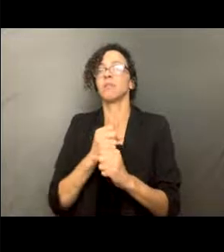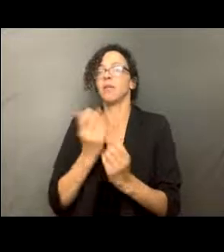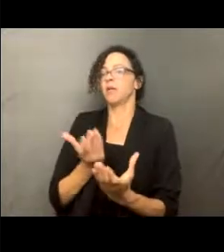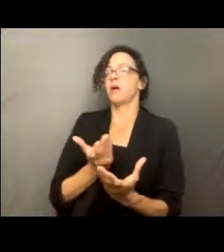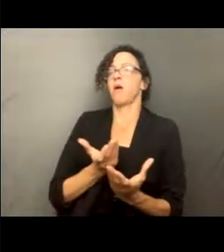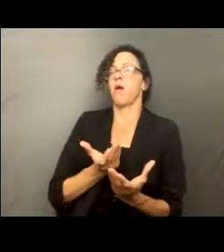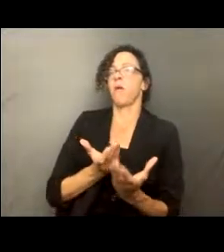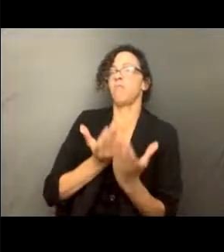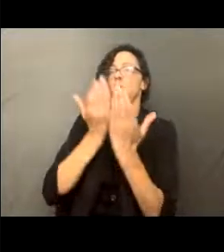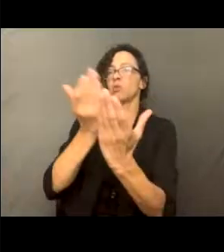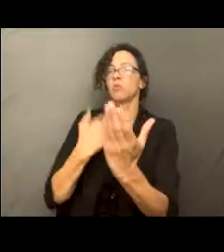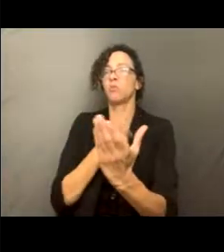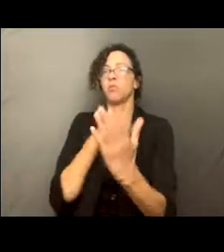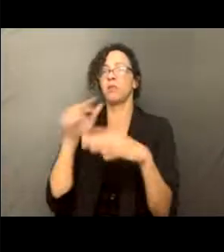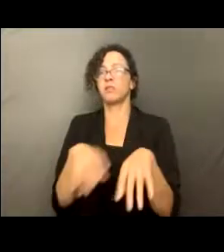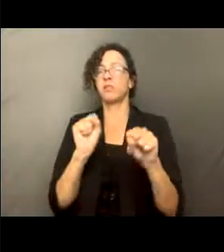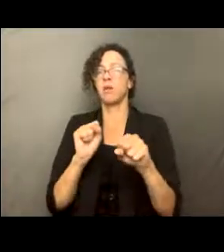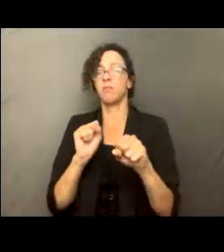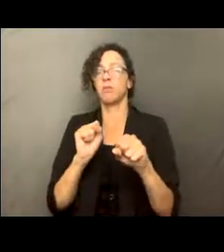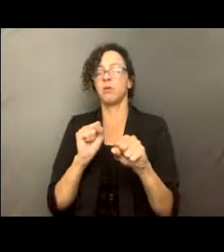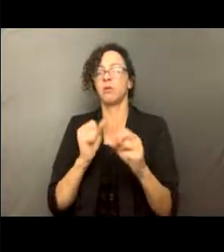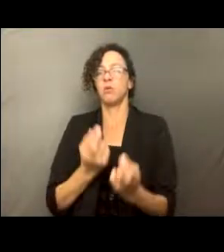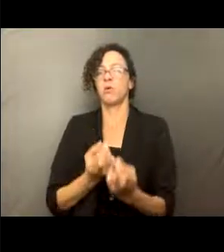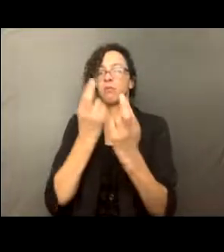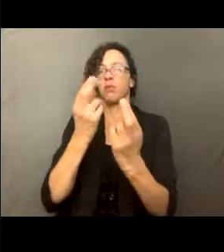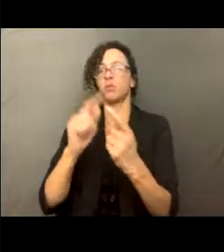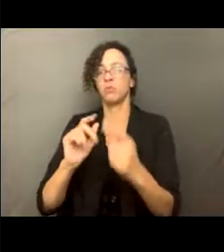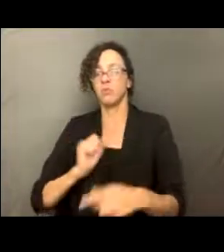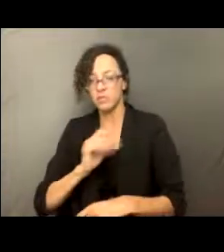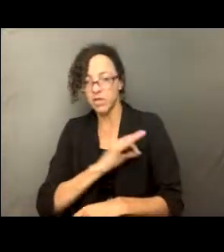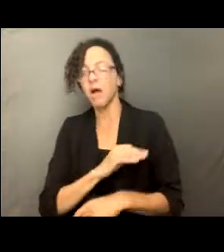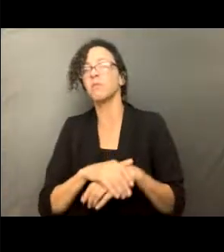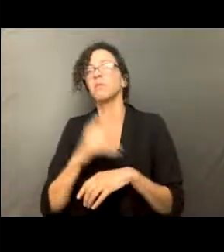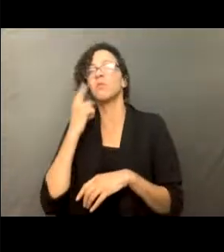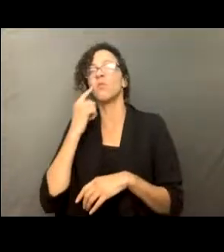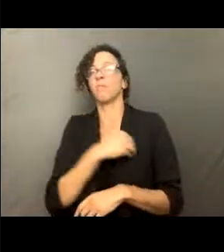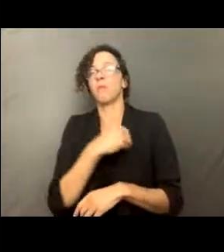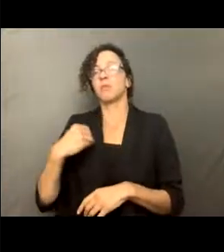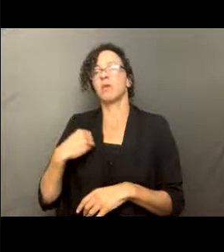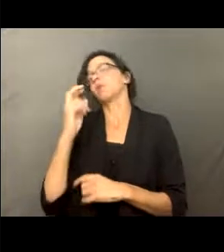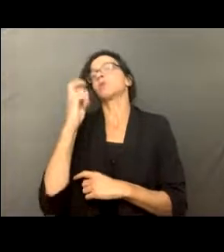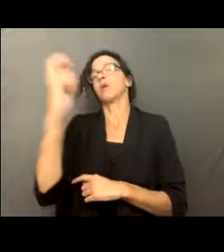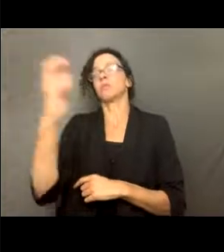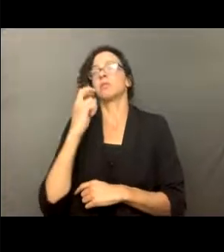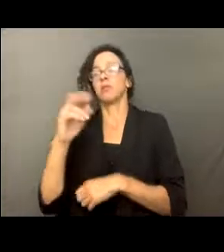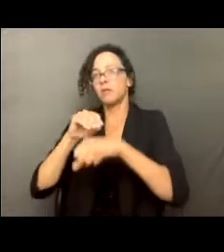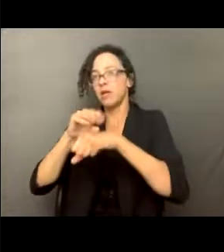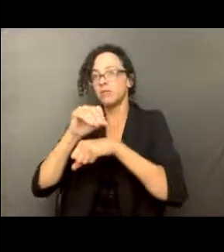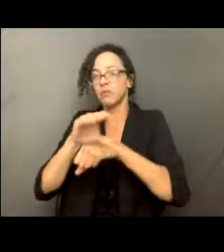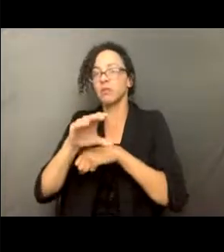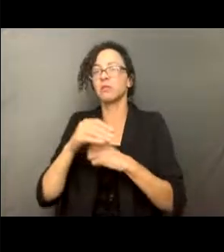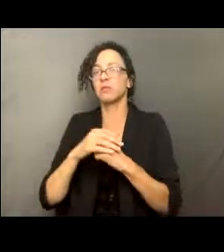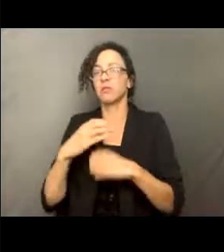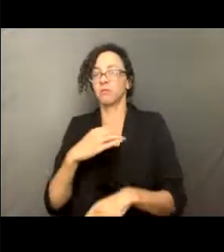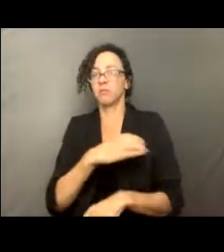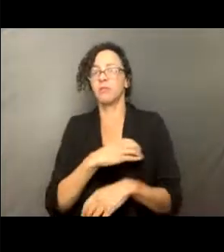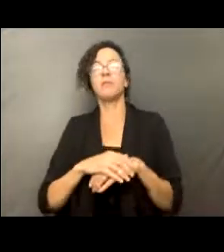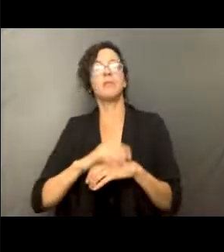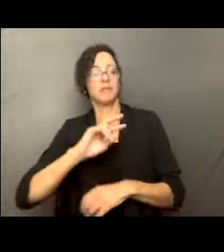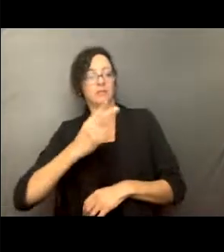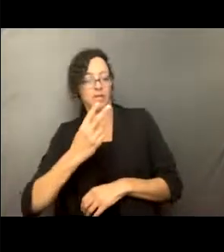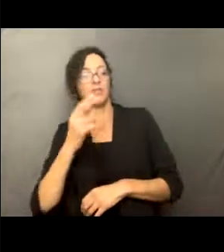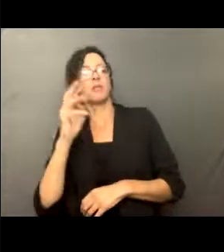the recommendations of our staff for the membership of our Transportation Equity Advisory Committee. Second, Martinez, with